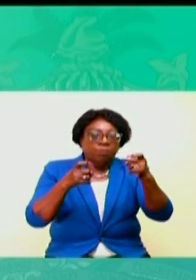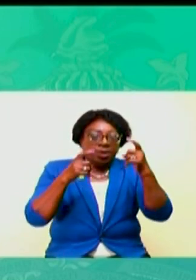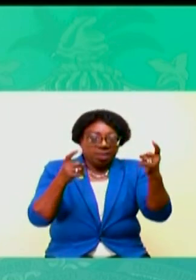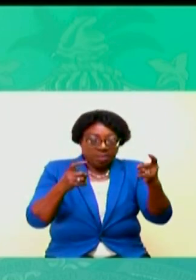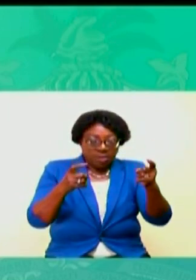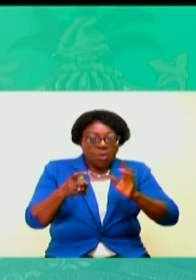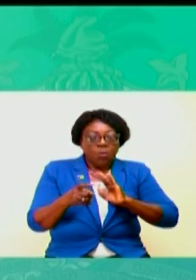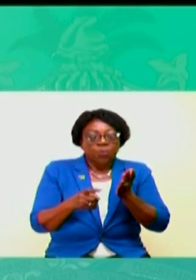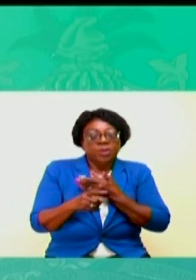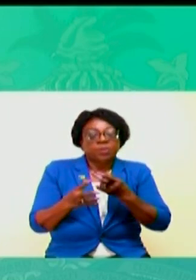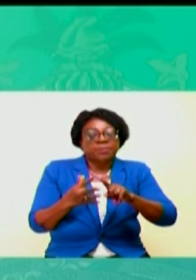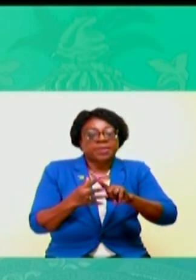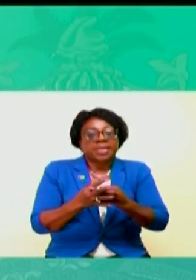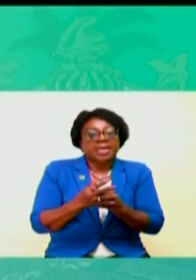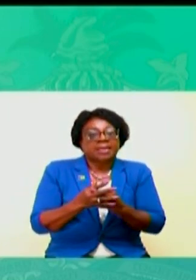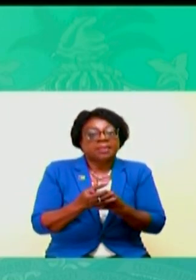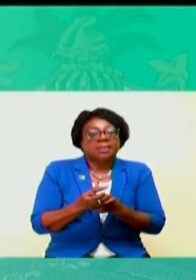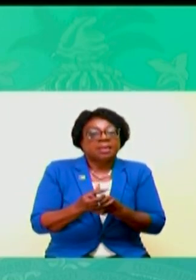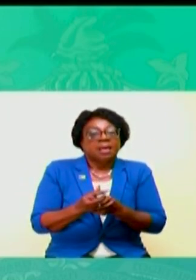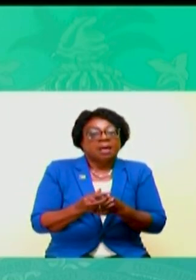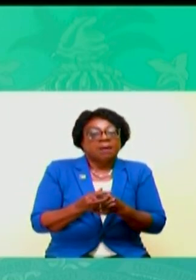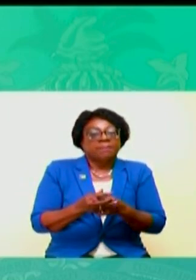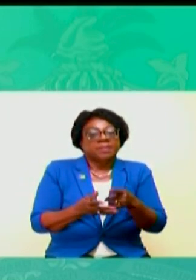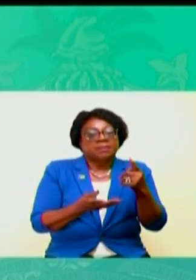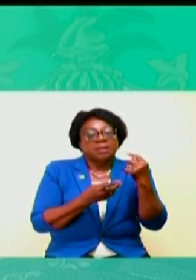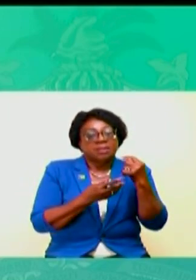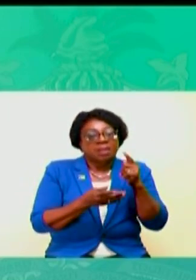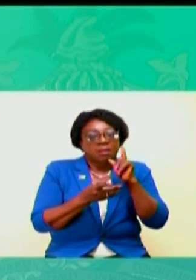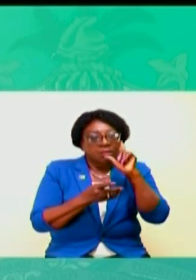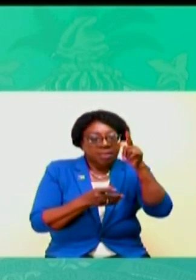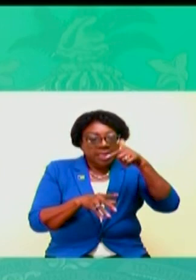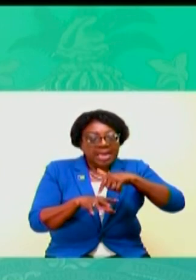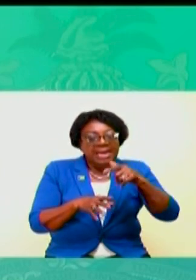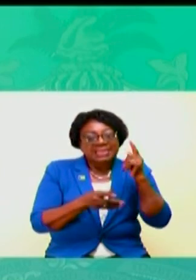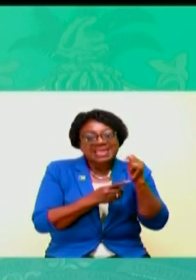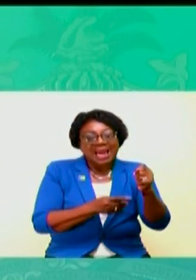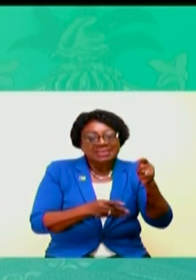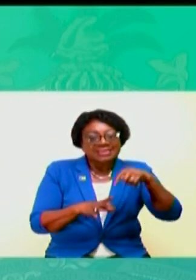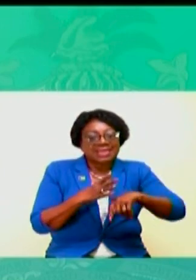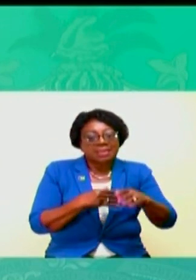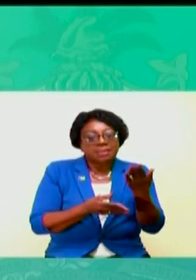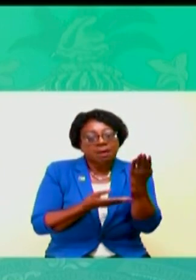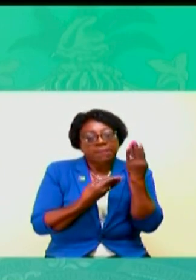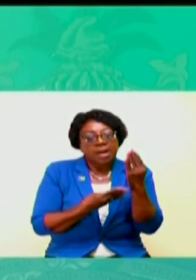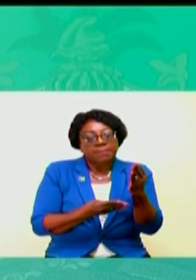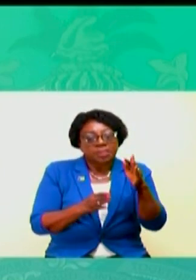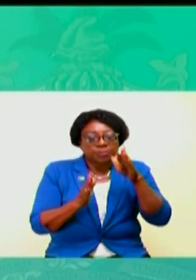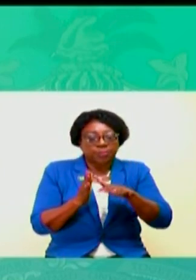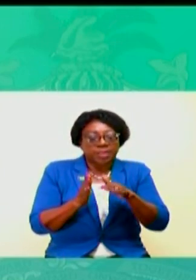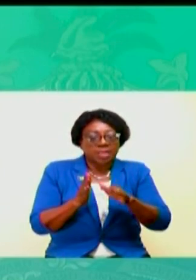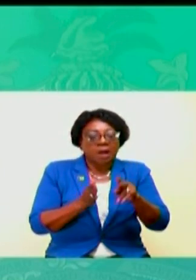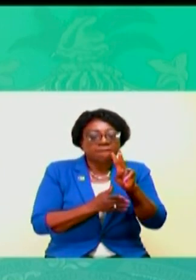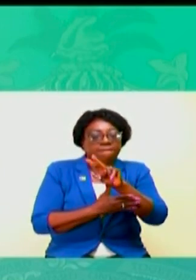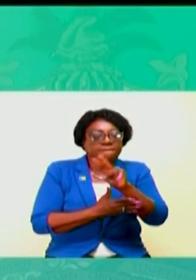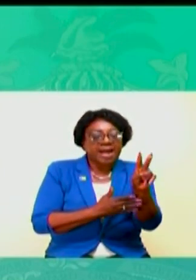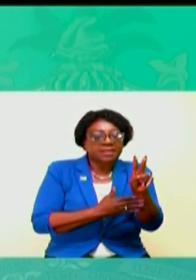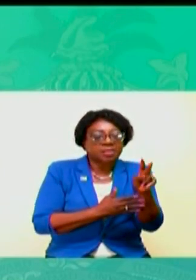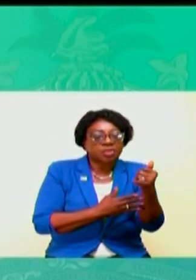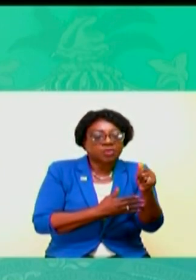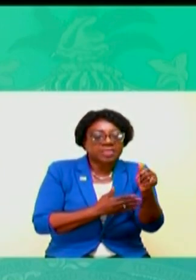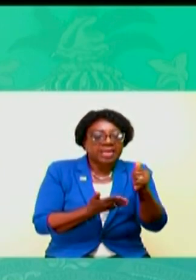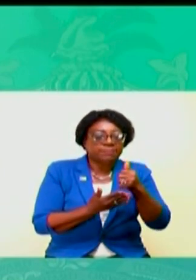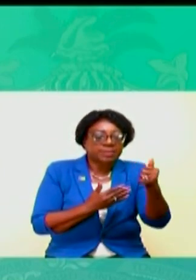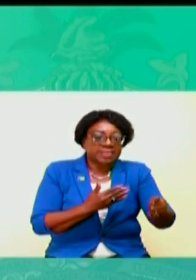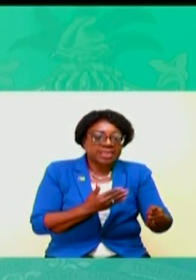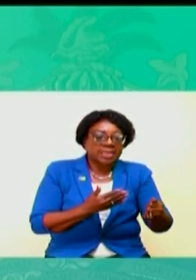review of the taxation regime in the Bahamas, two, reduce VAT to 10%, and three,